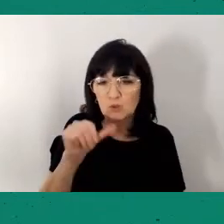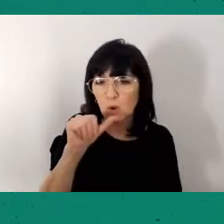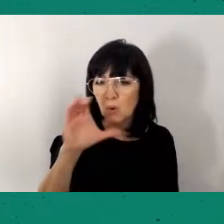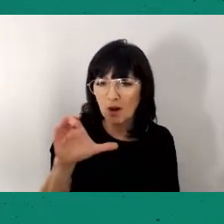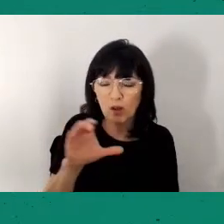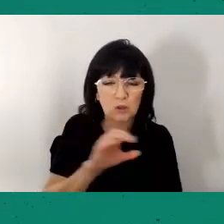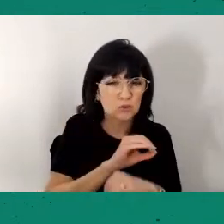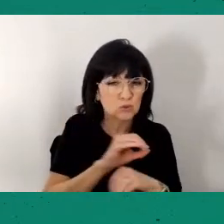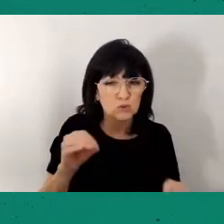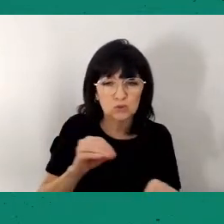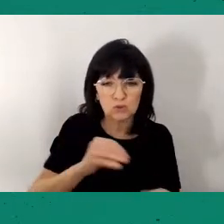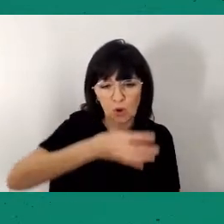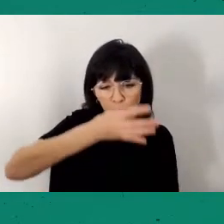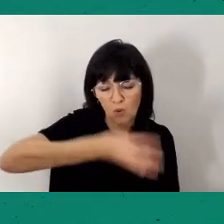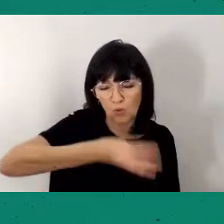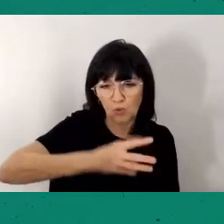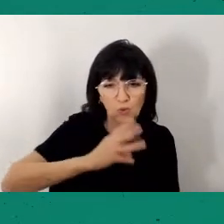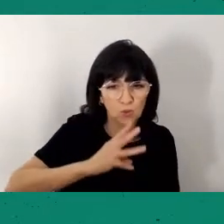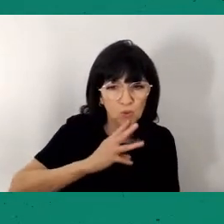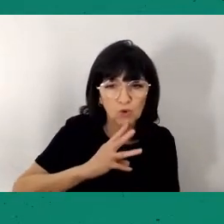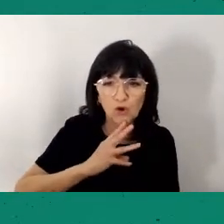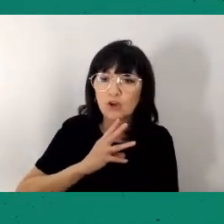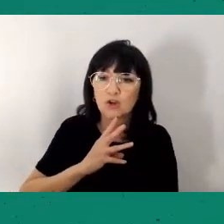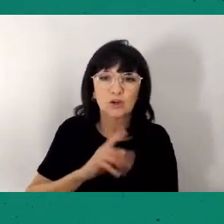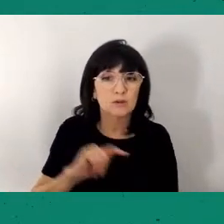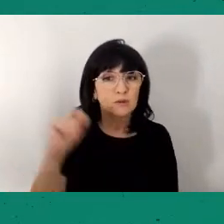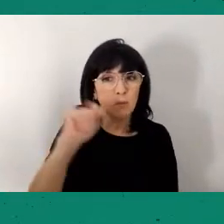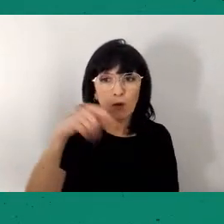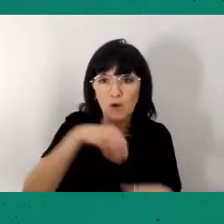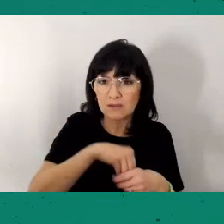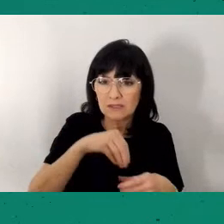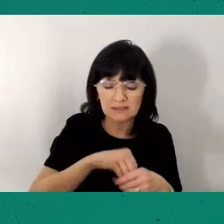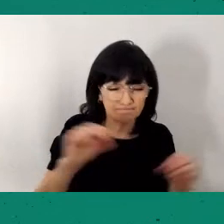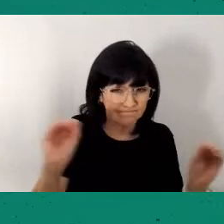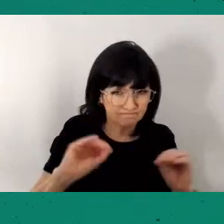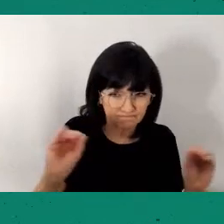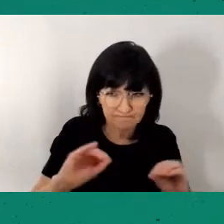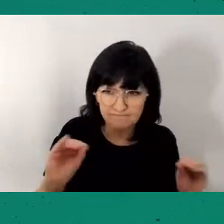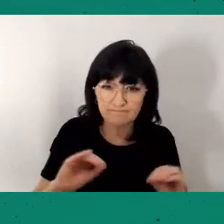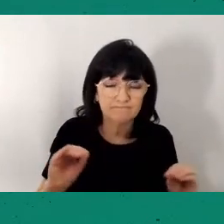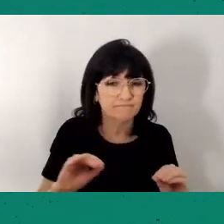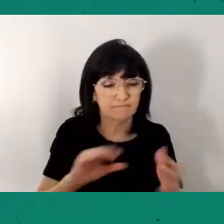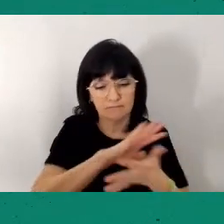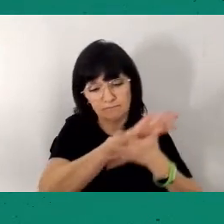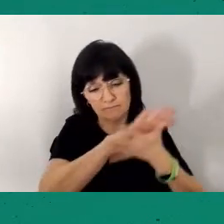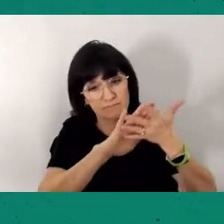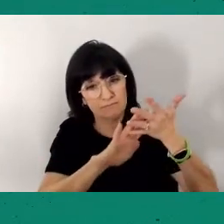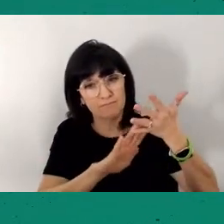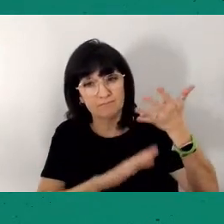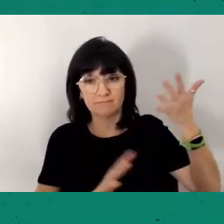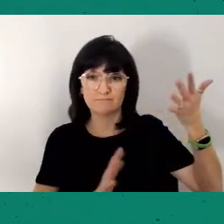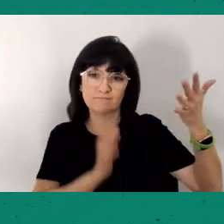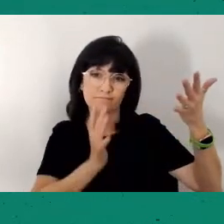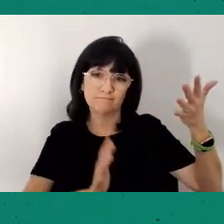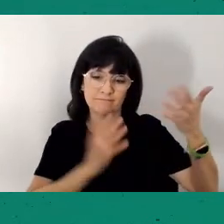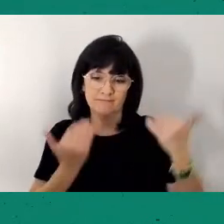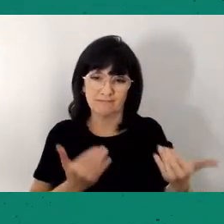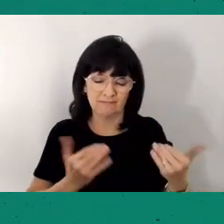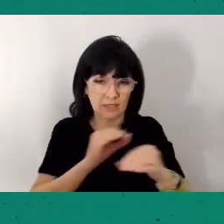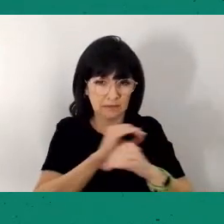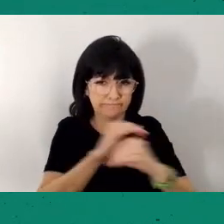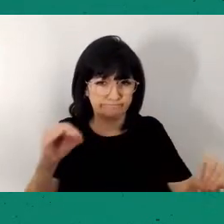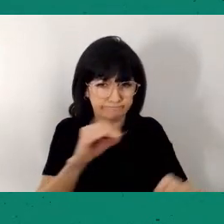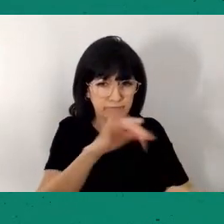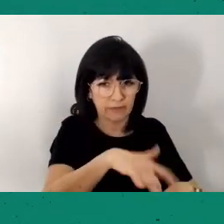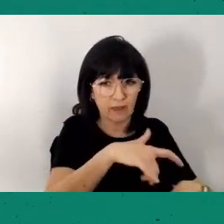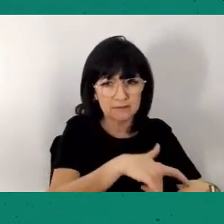no indoor plumbing. You name what we have now, and they didn't have it then. And many of these teachers had